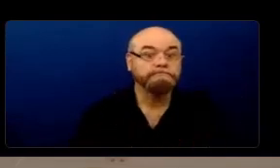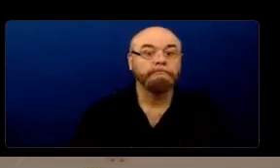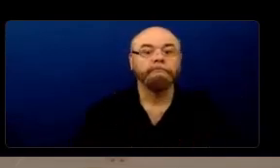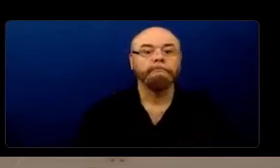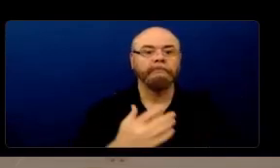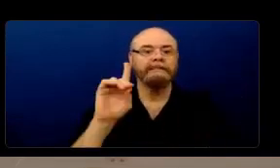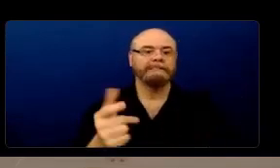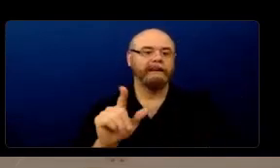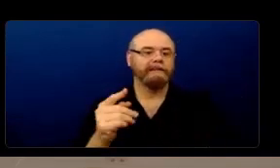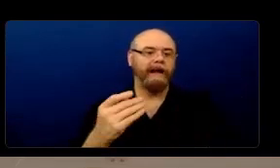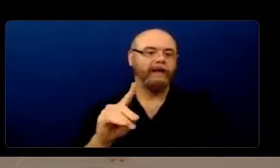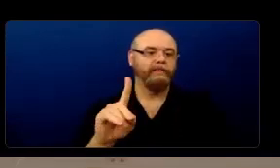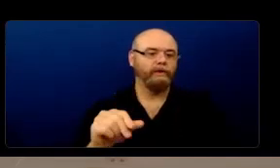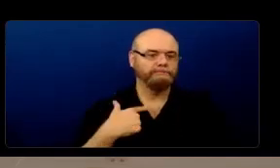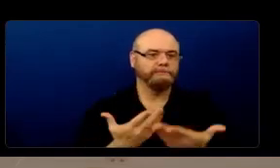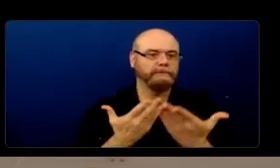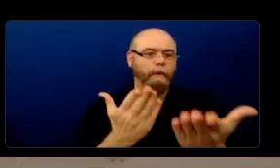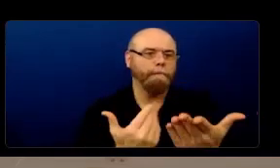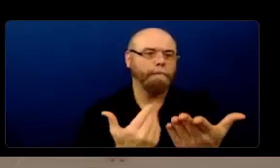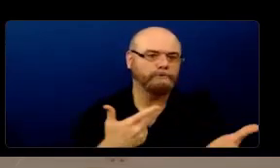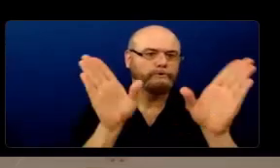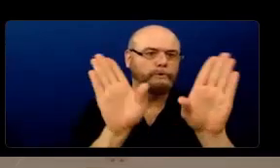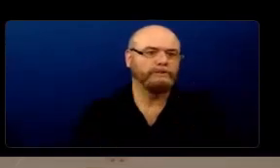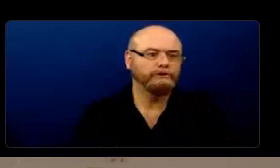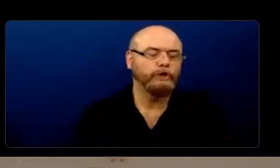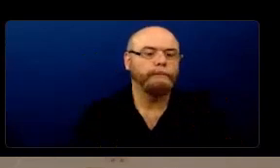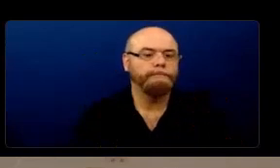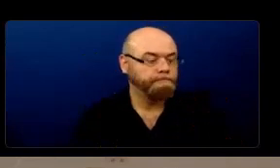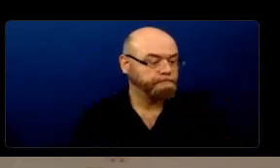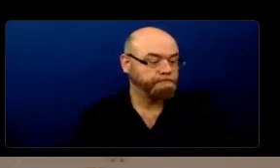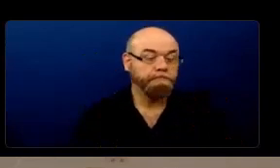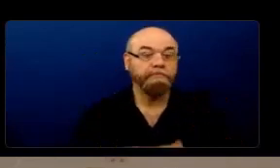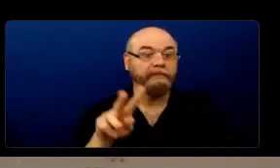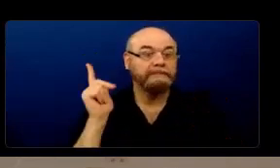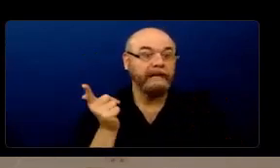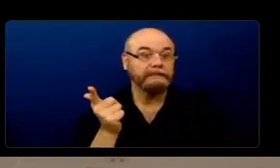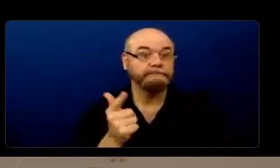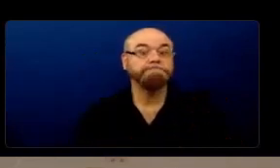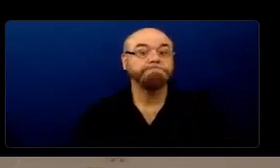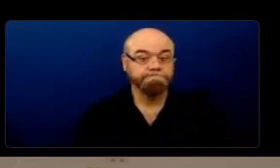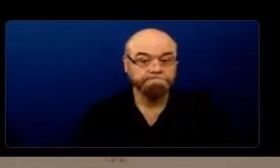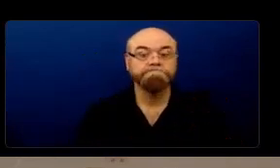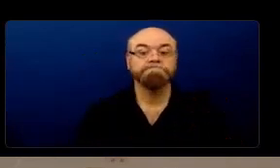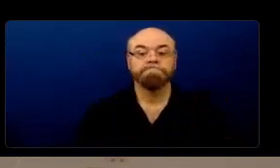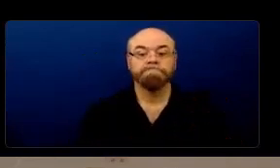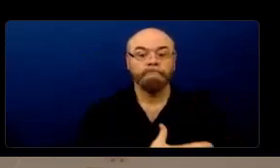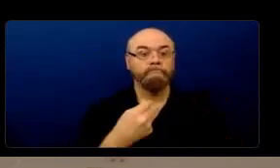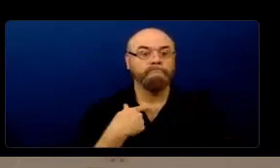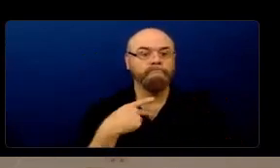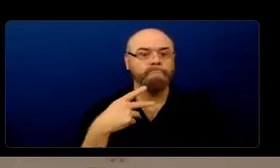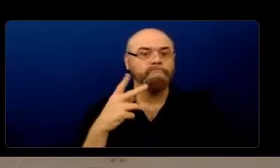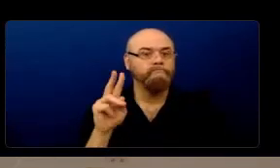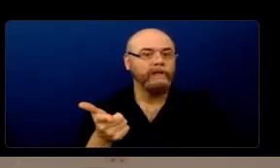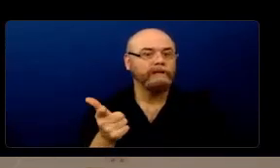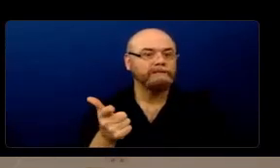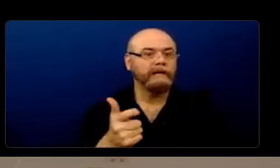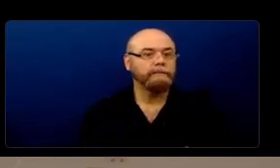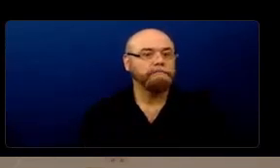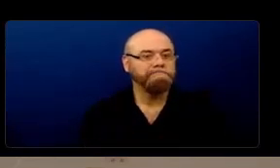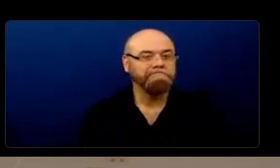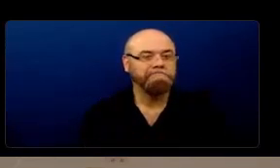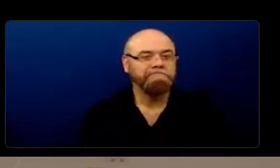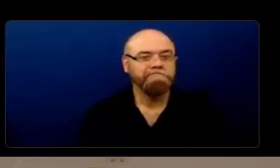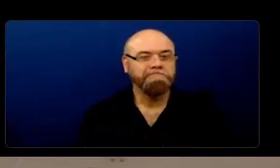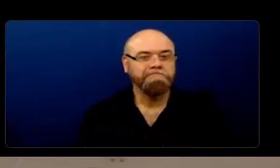adjourn. Thank you, Board Member Delgado. Is there a second? Yes, board member, this is